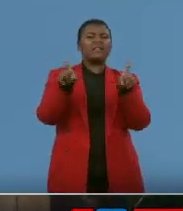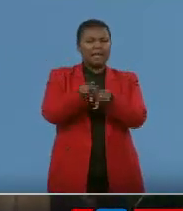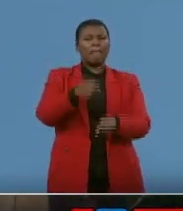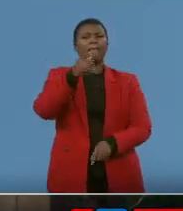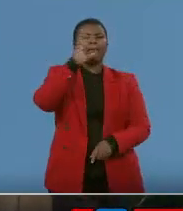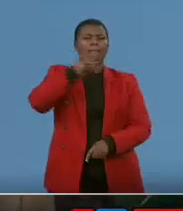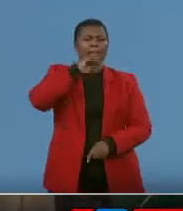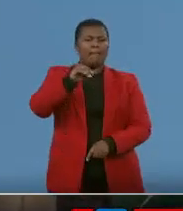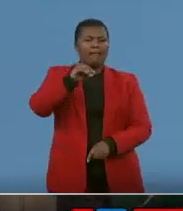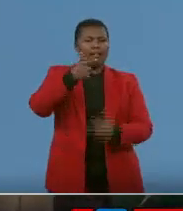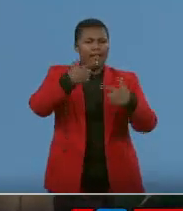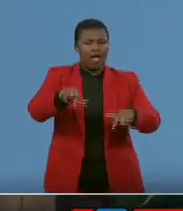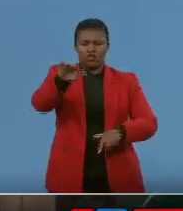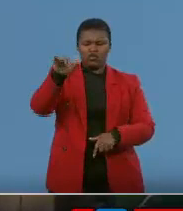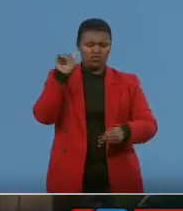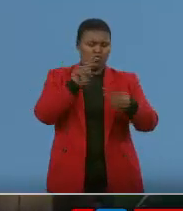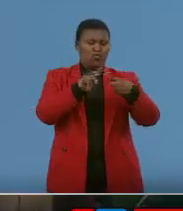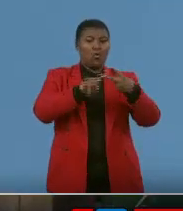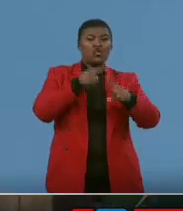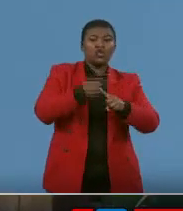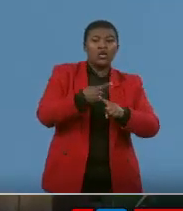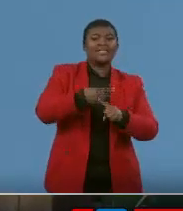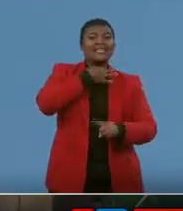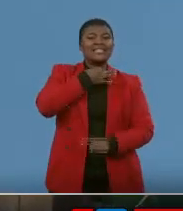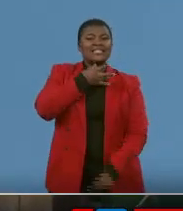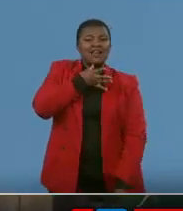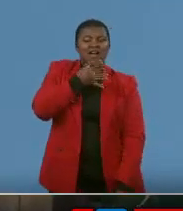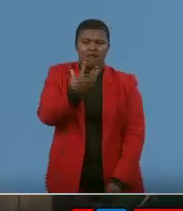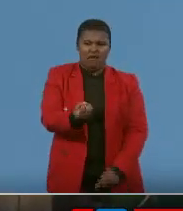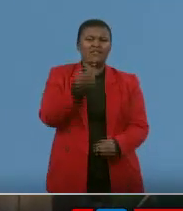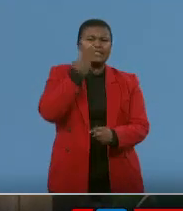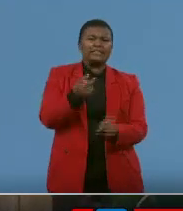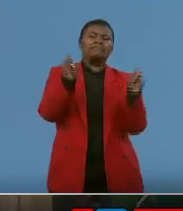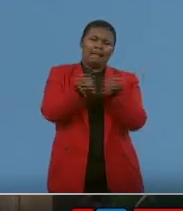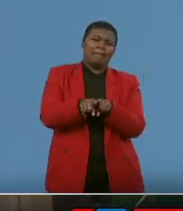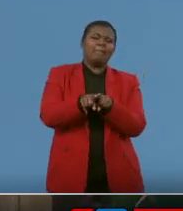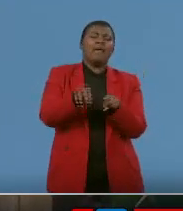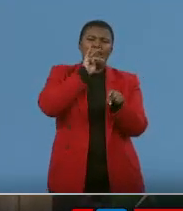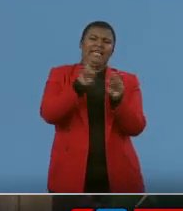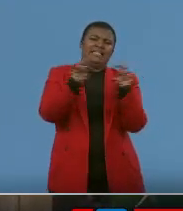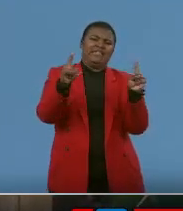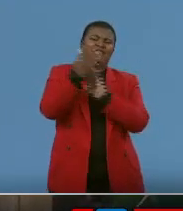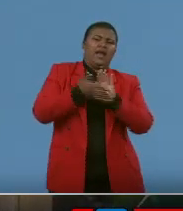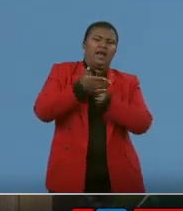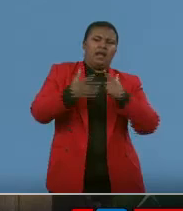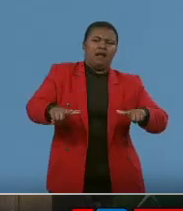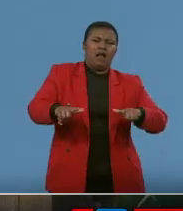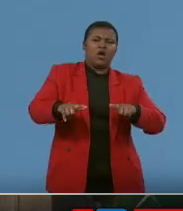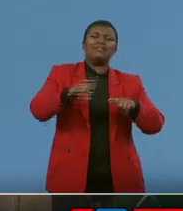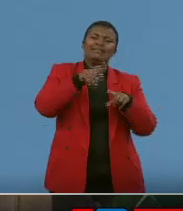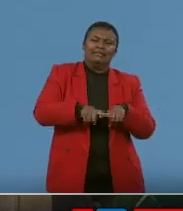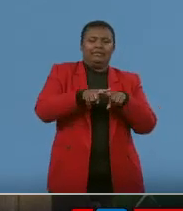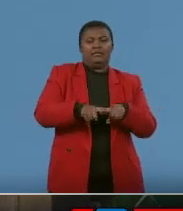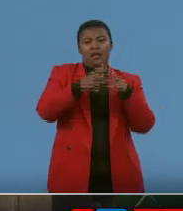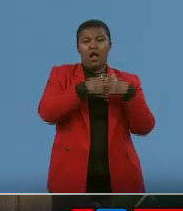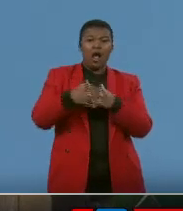language. There's isiZulu, there's isiXhosa, English, Afrikaans. So it is also different, and it stands on its own. So in South